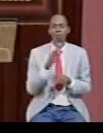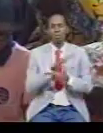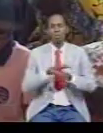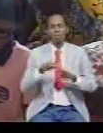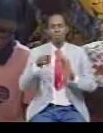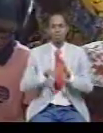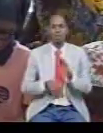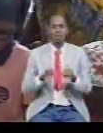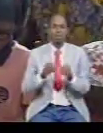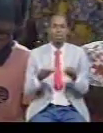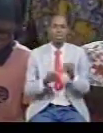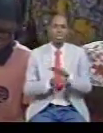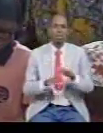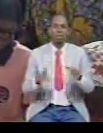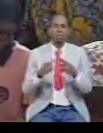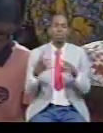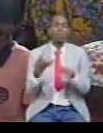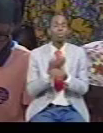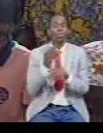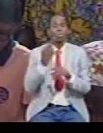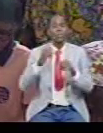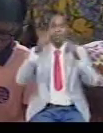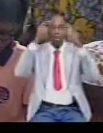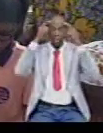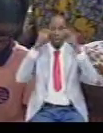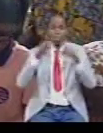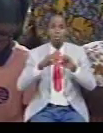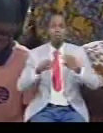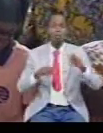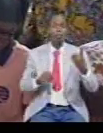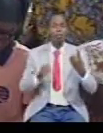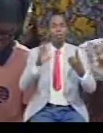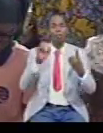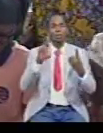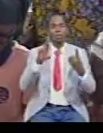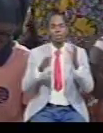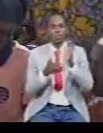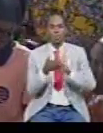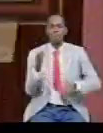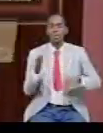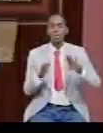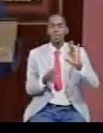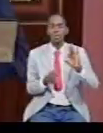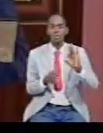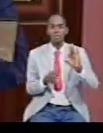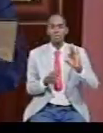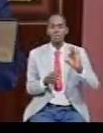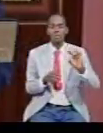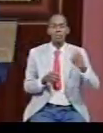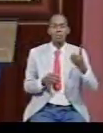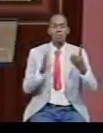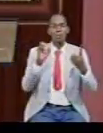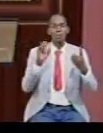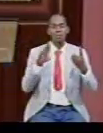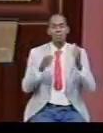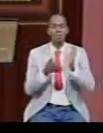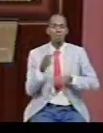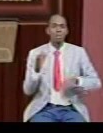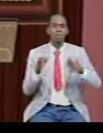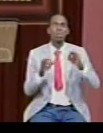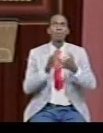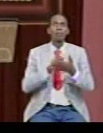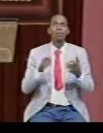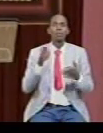1 Corinthians chapter 9. 1 Corinthians chapter 9. I'm reading from verse